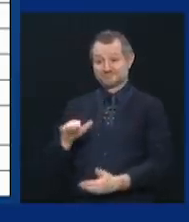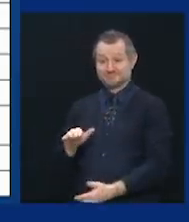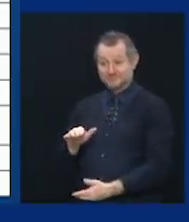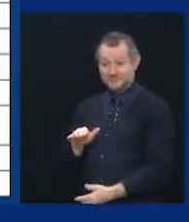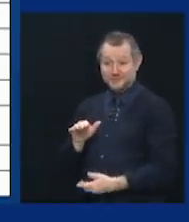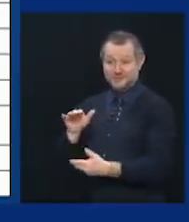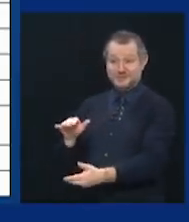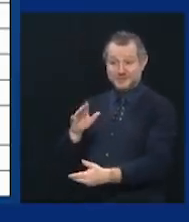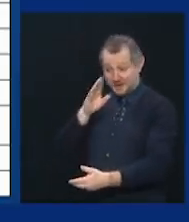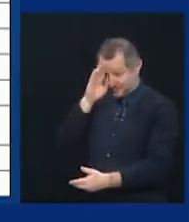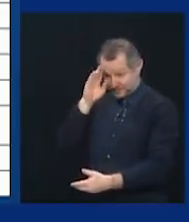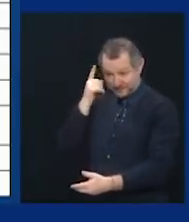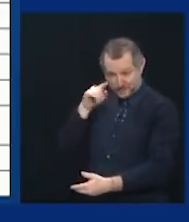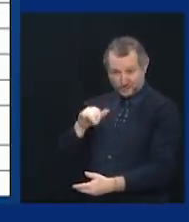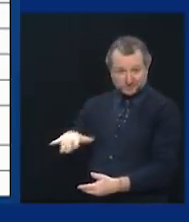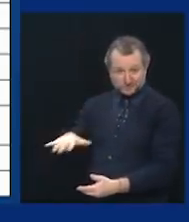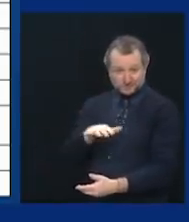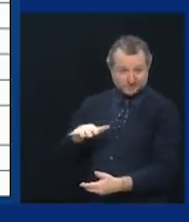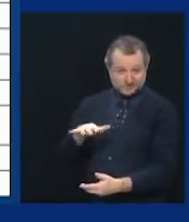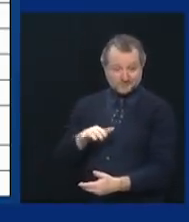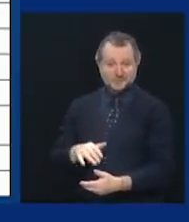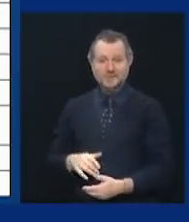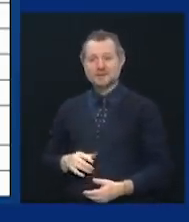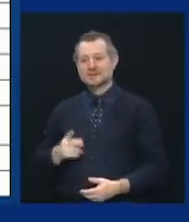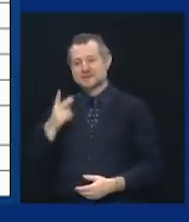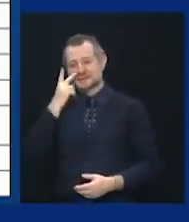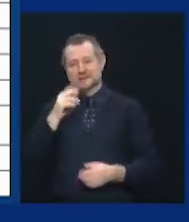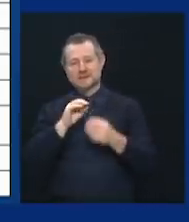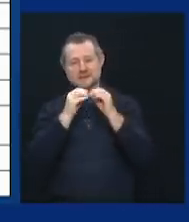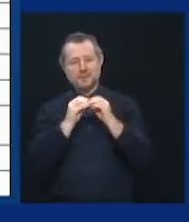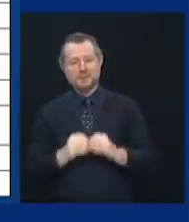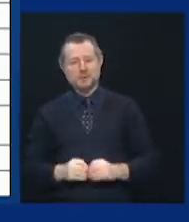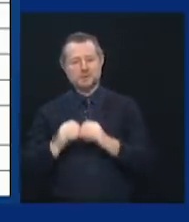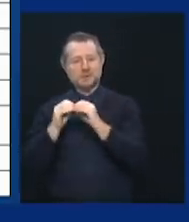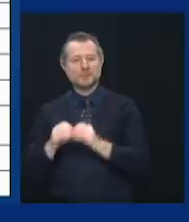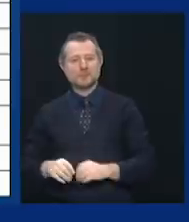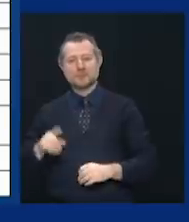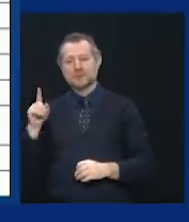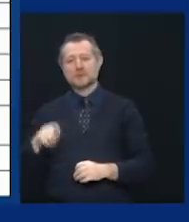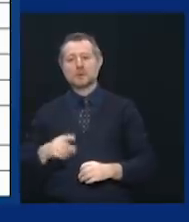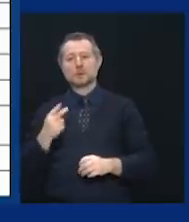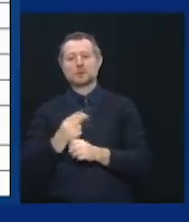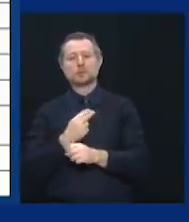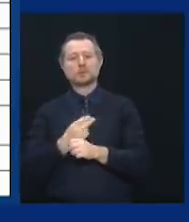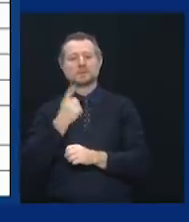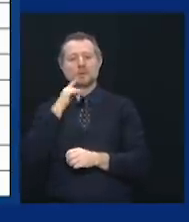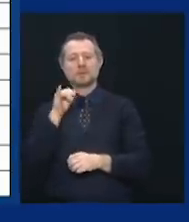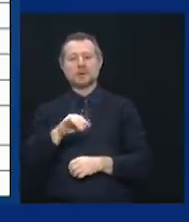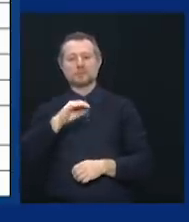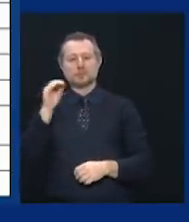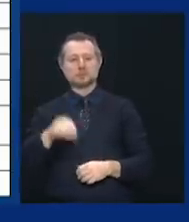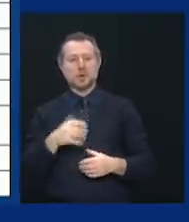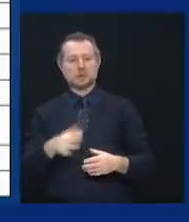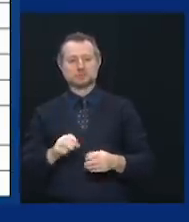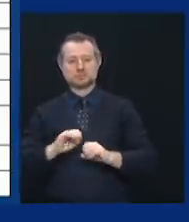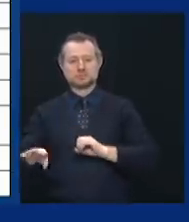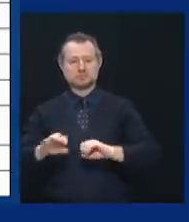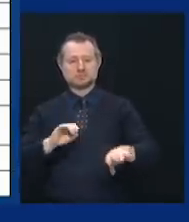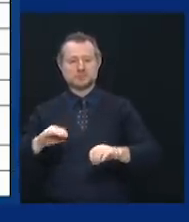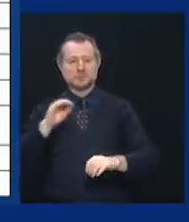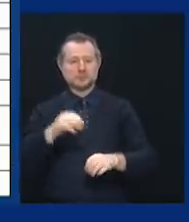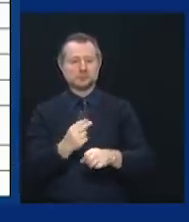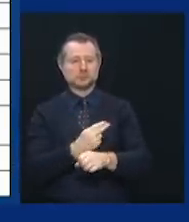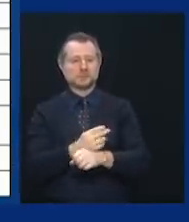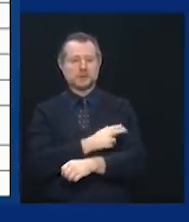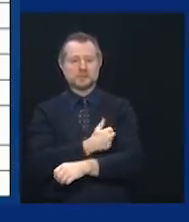These are the hospitals that have used the existing allocation the fastest,